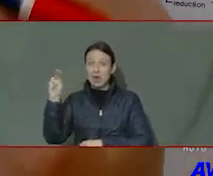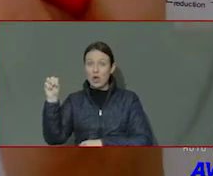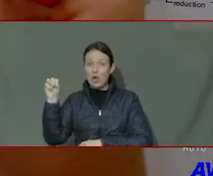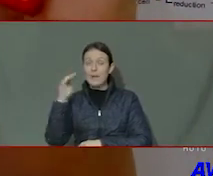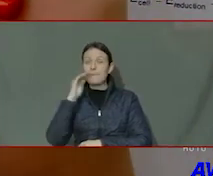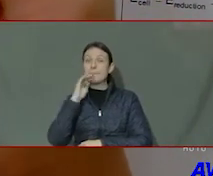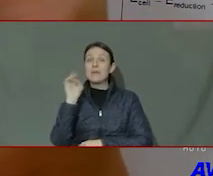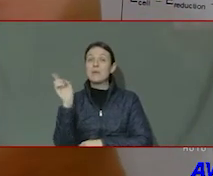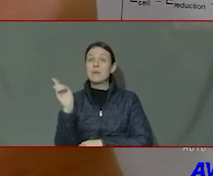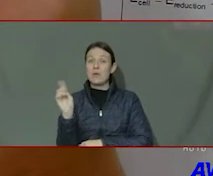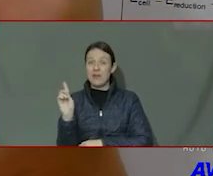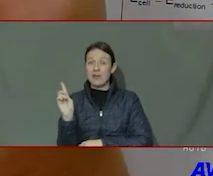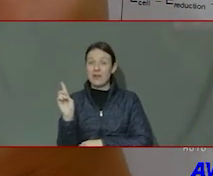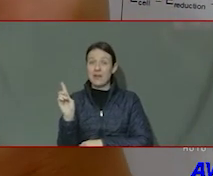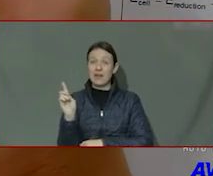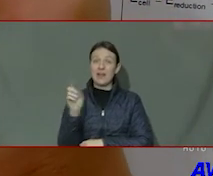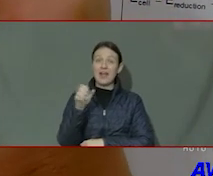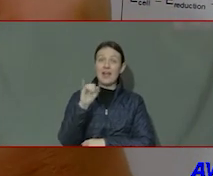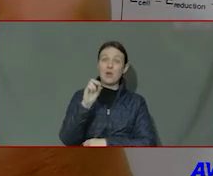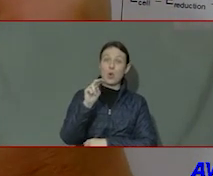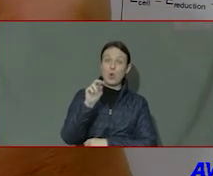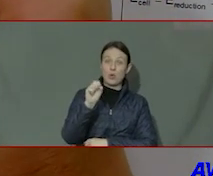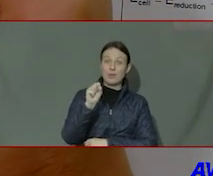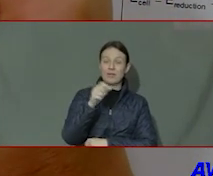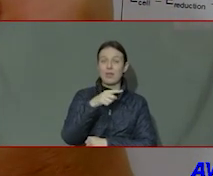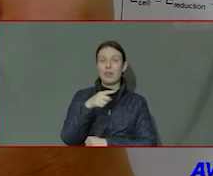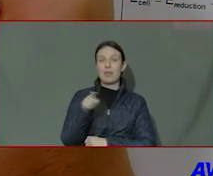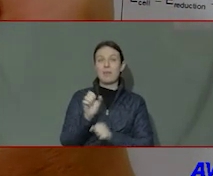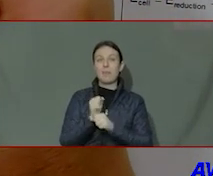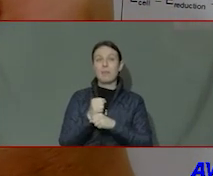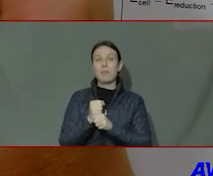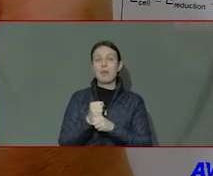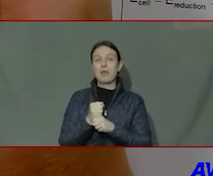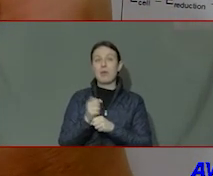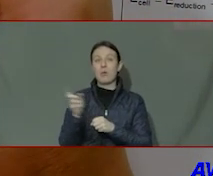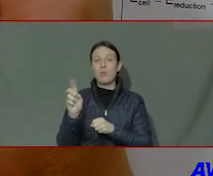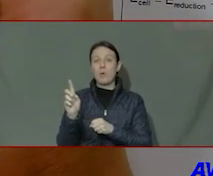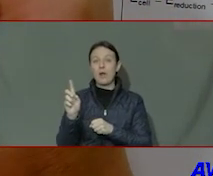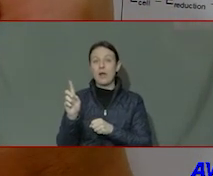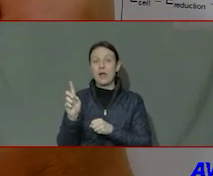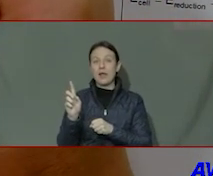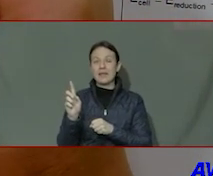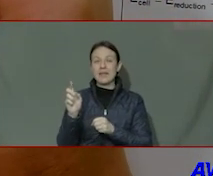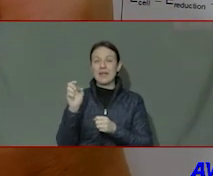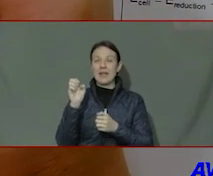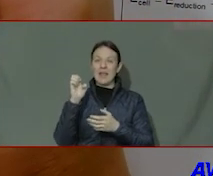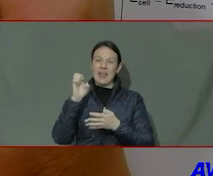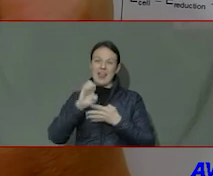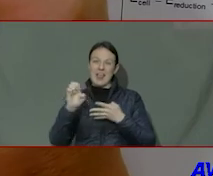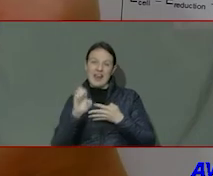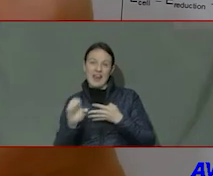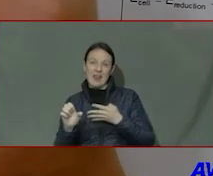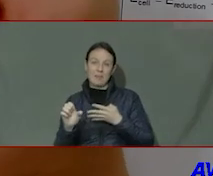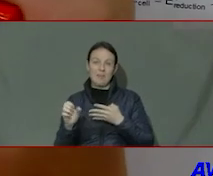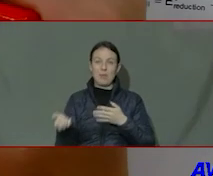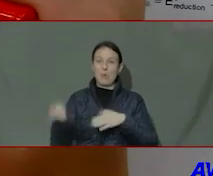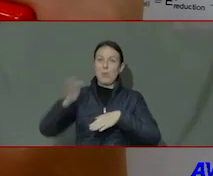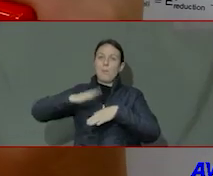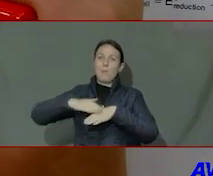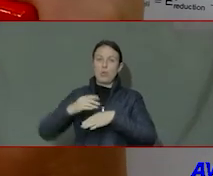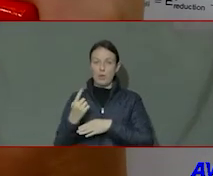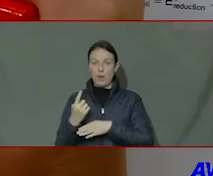am referring to ions that consist out of more than one element. So that would be something